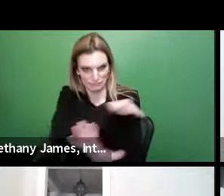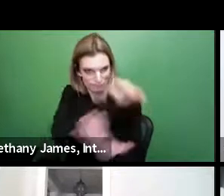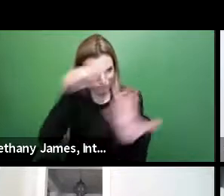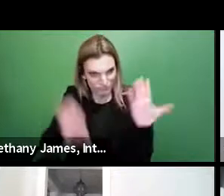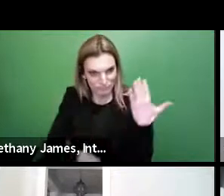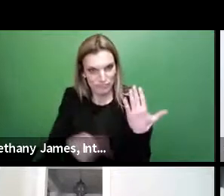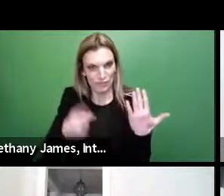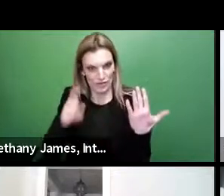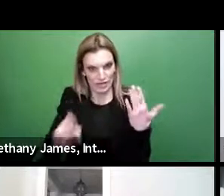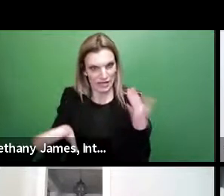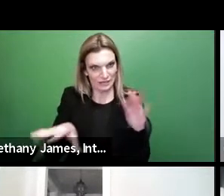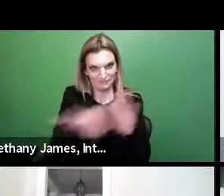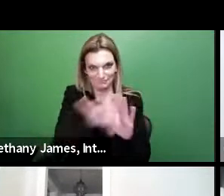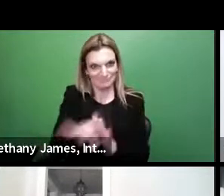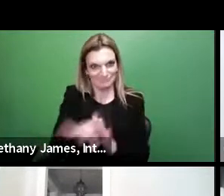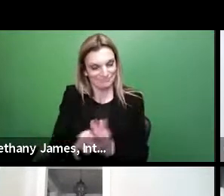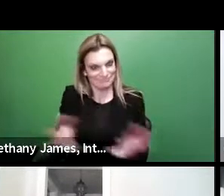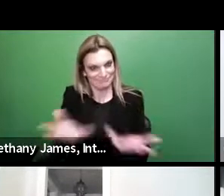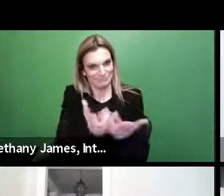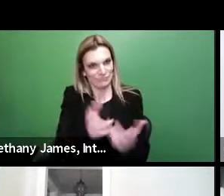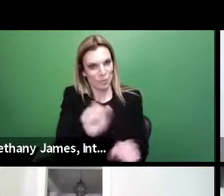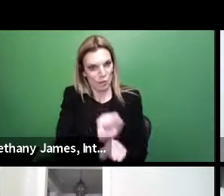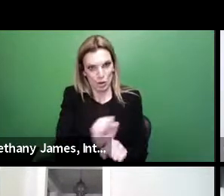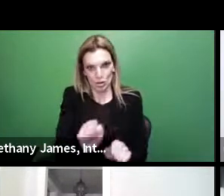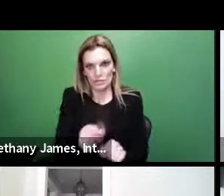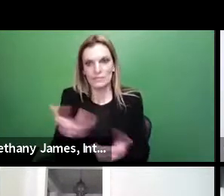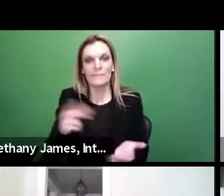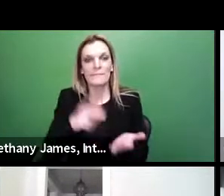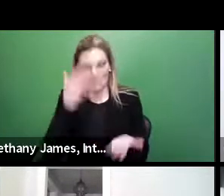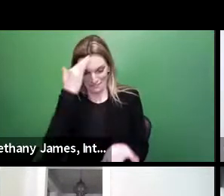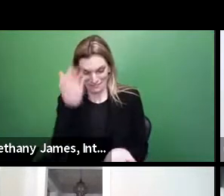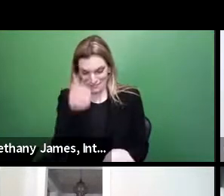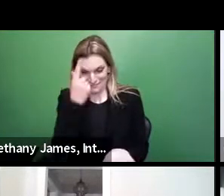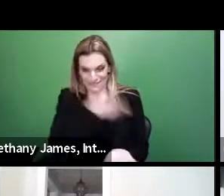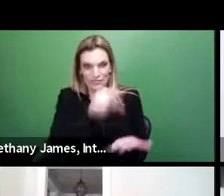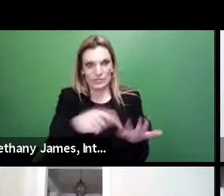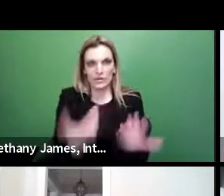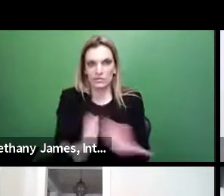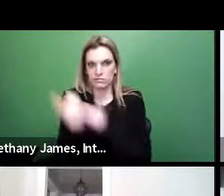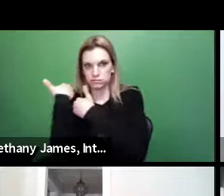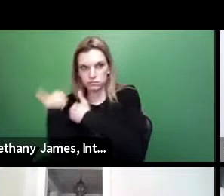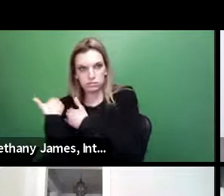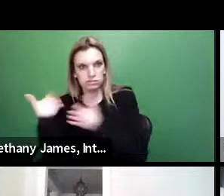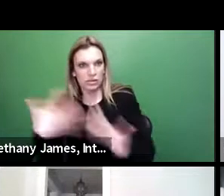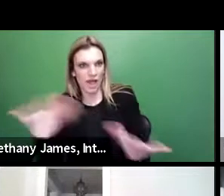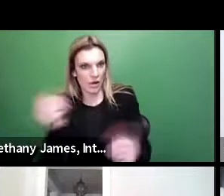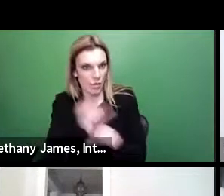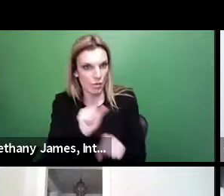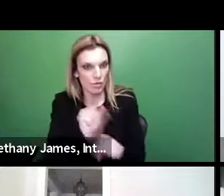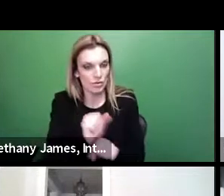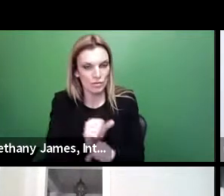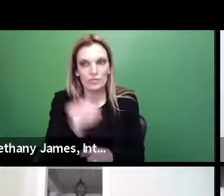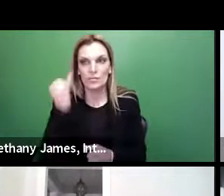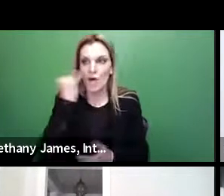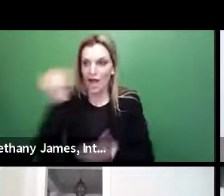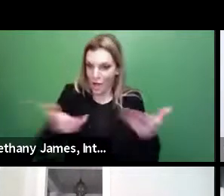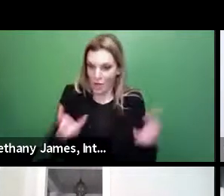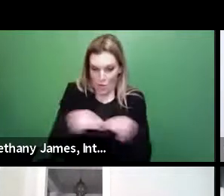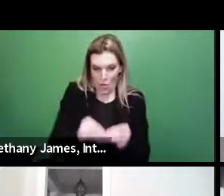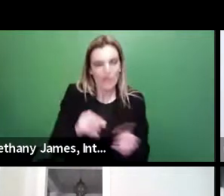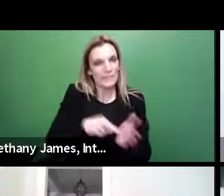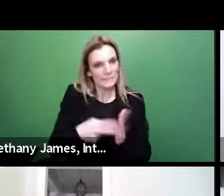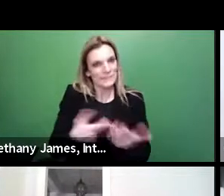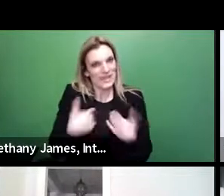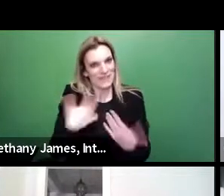the burden of high caseloads, that too will help with morale. We have established and are now